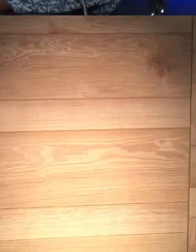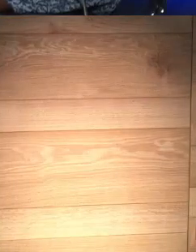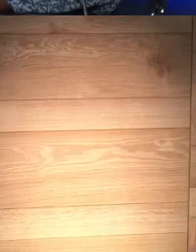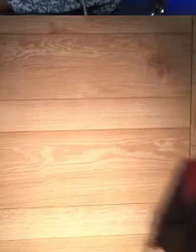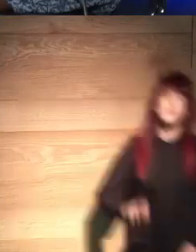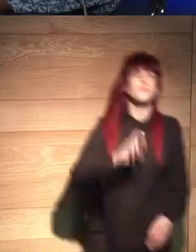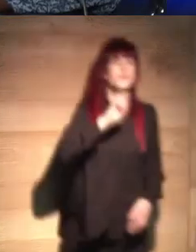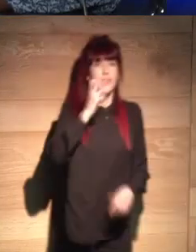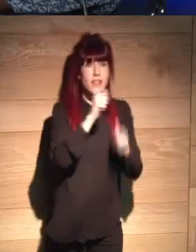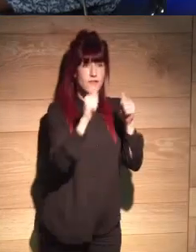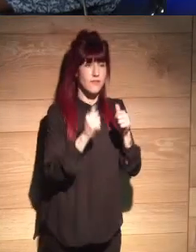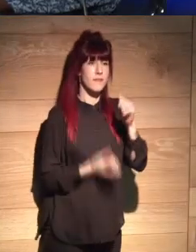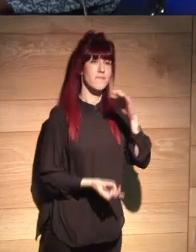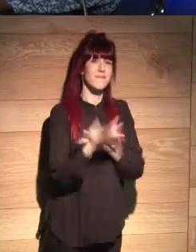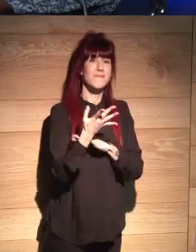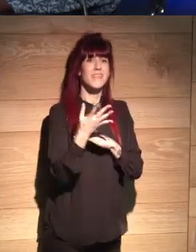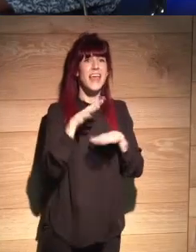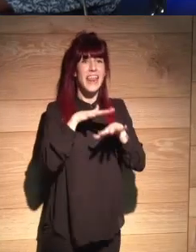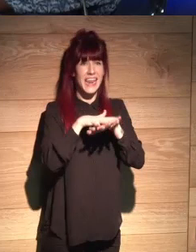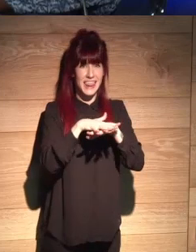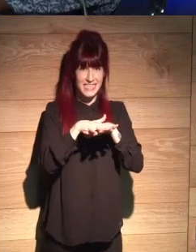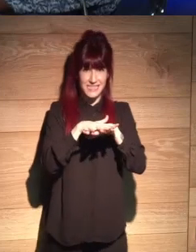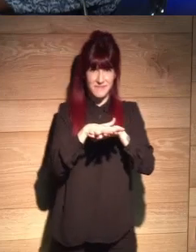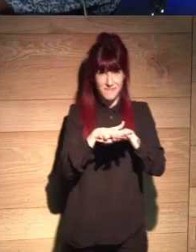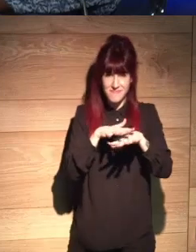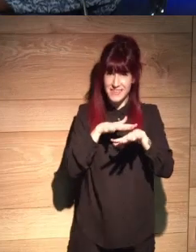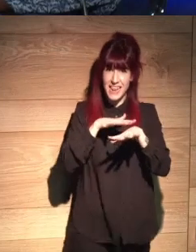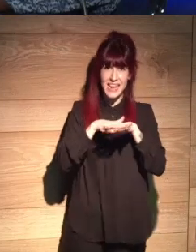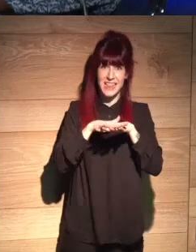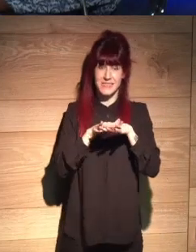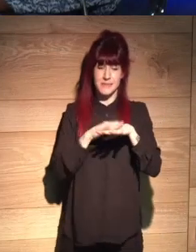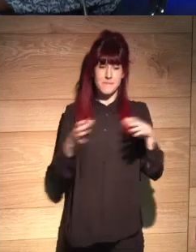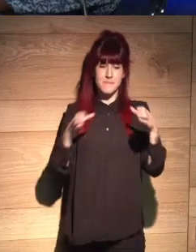said is the development of networks,